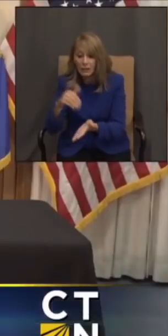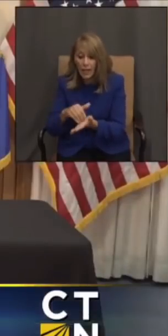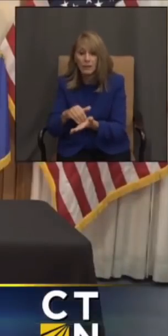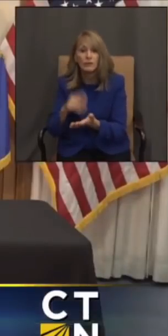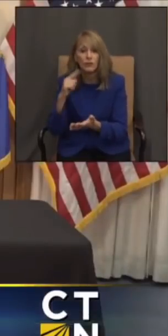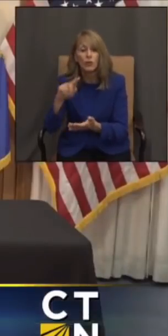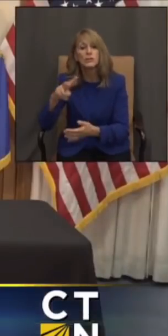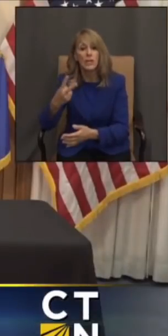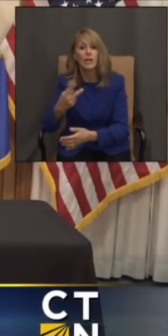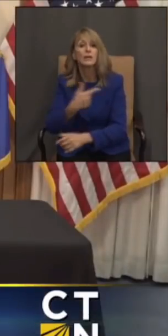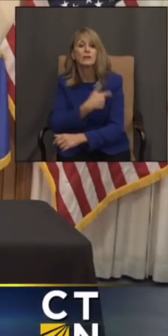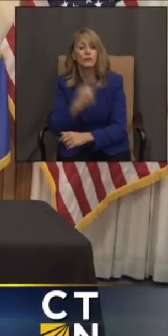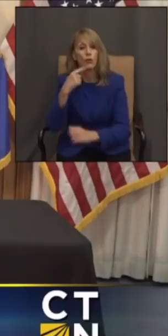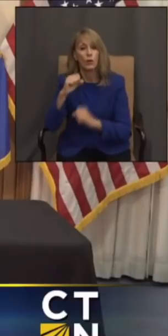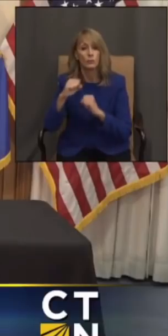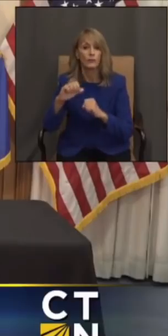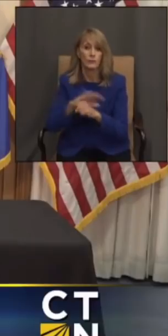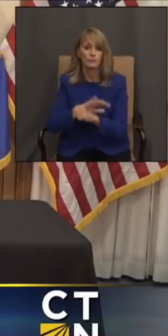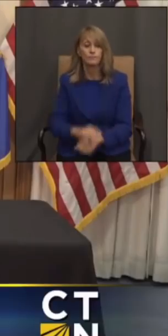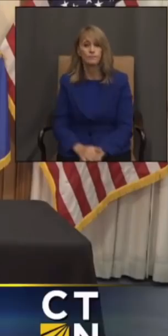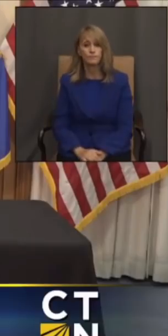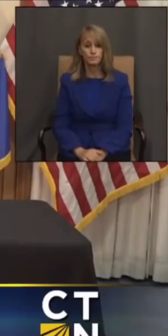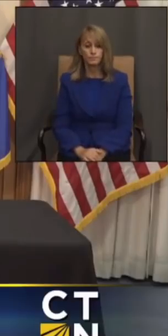Thank you.